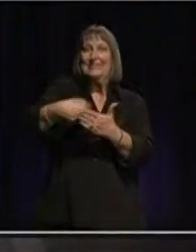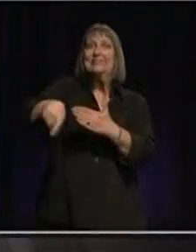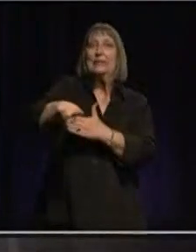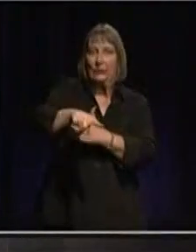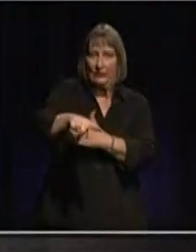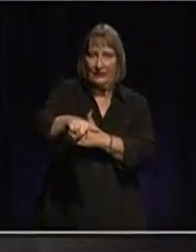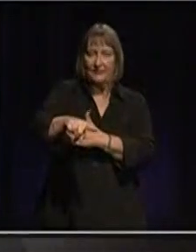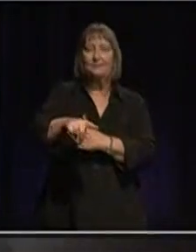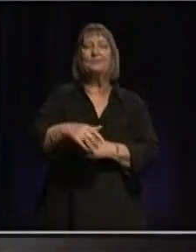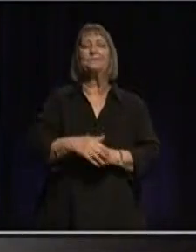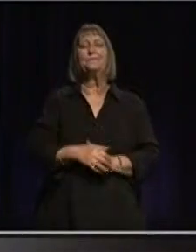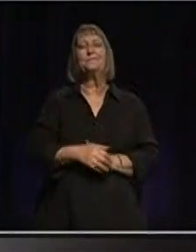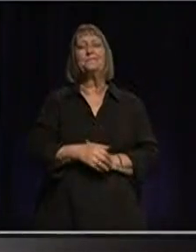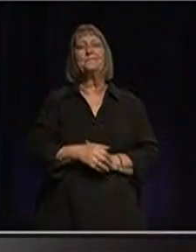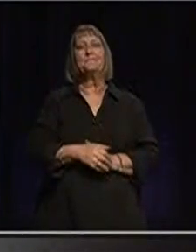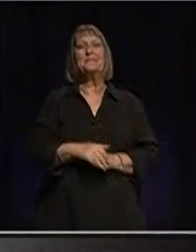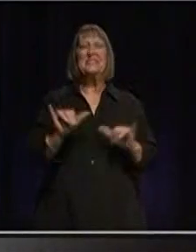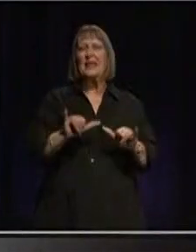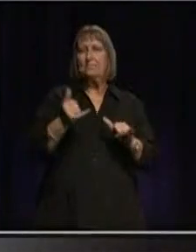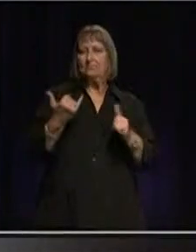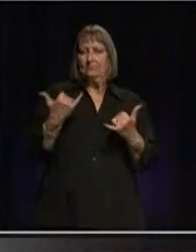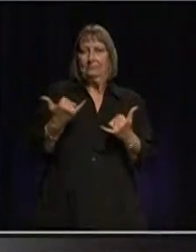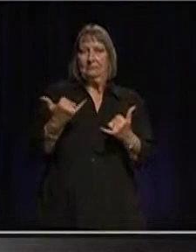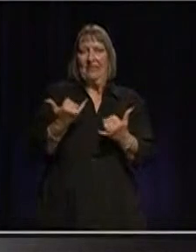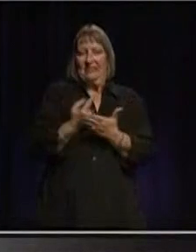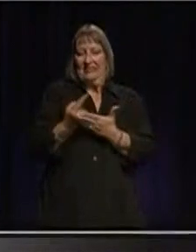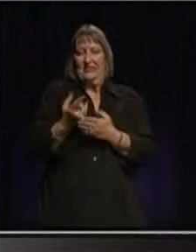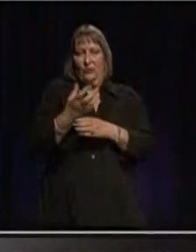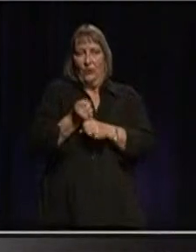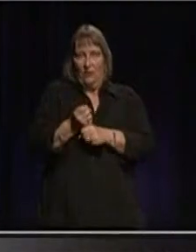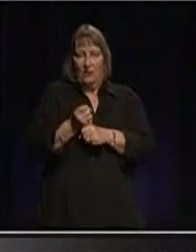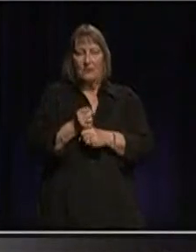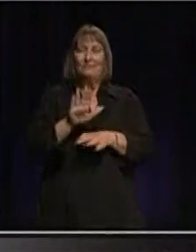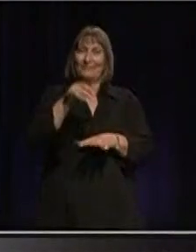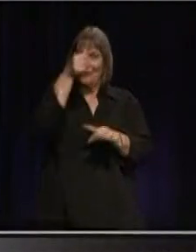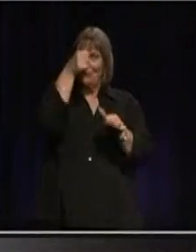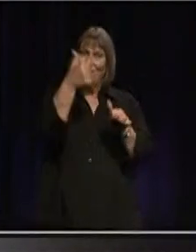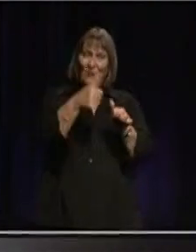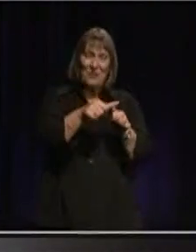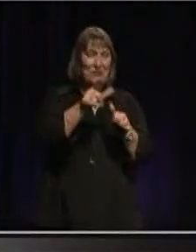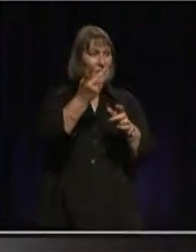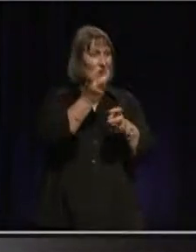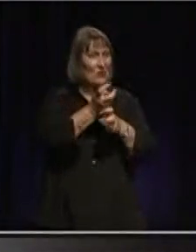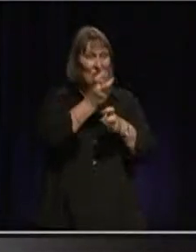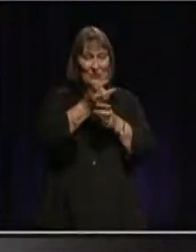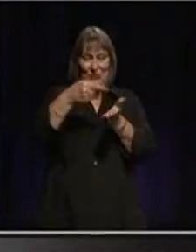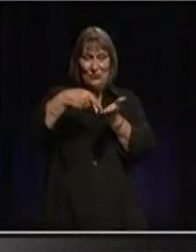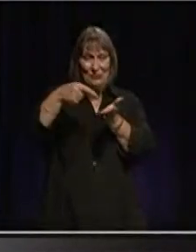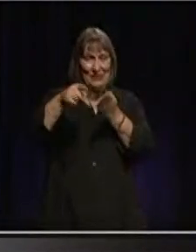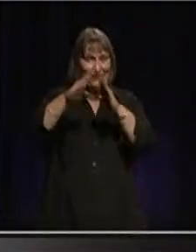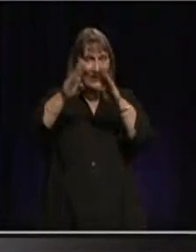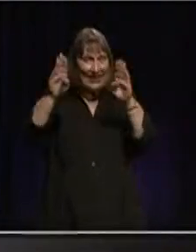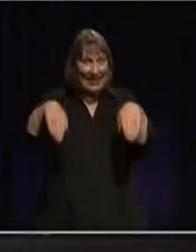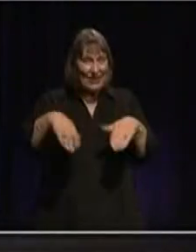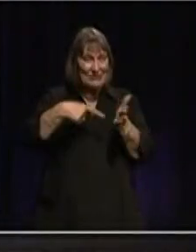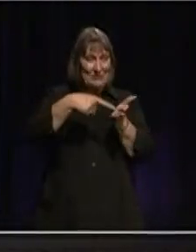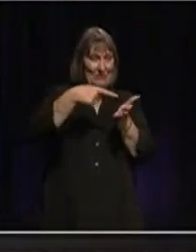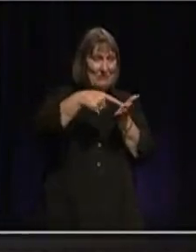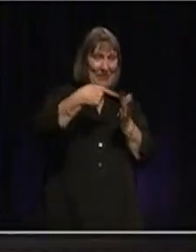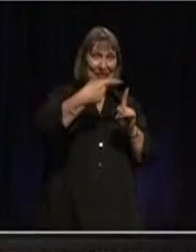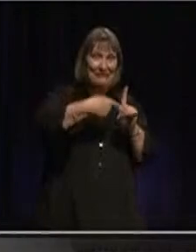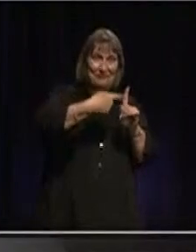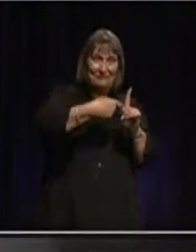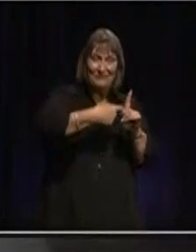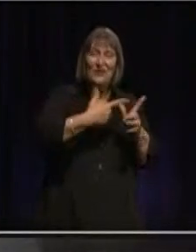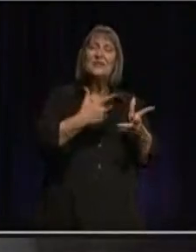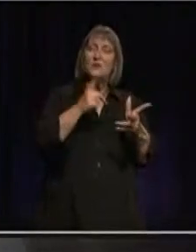I also want to remind you that if you are struggling through this pandemic, paying rent or mortgage, we have set up an emergency housing assistance program for